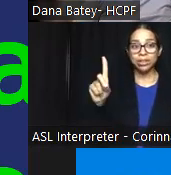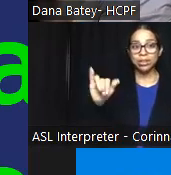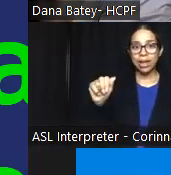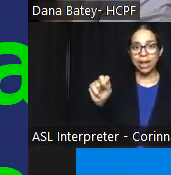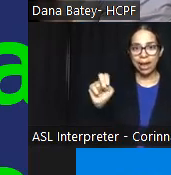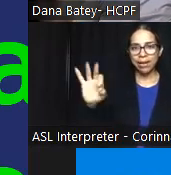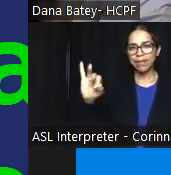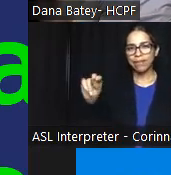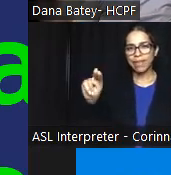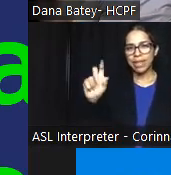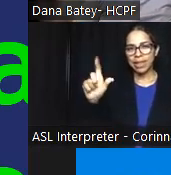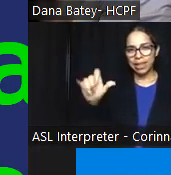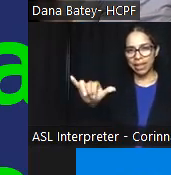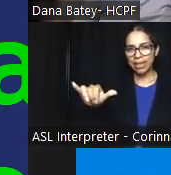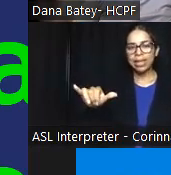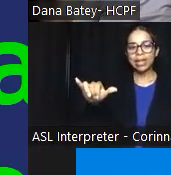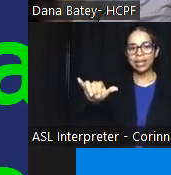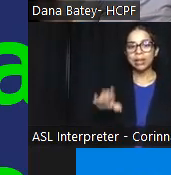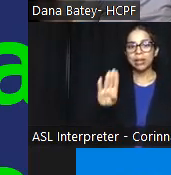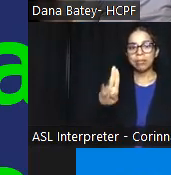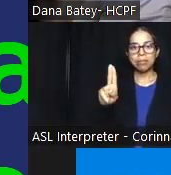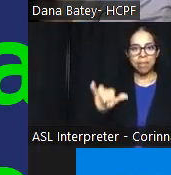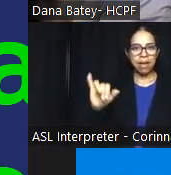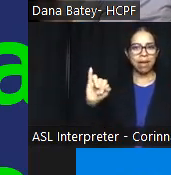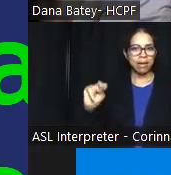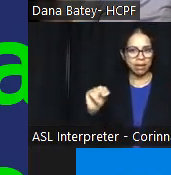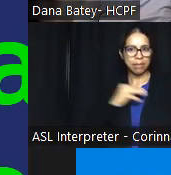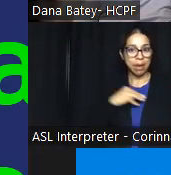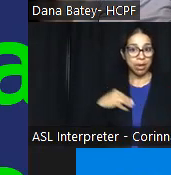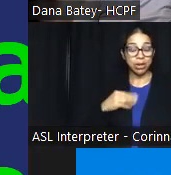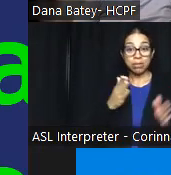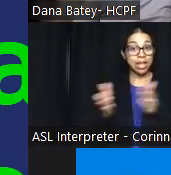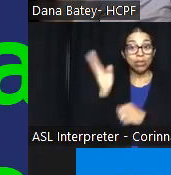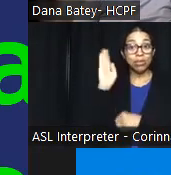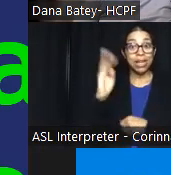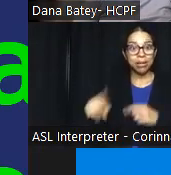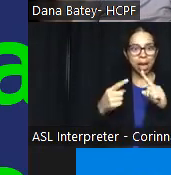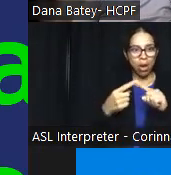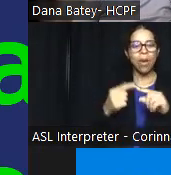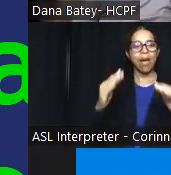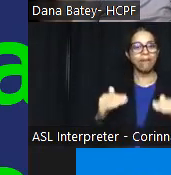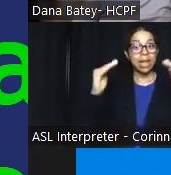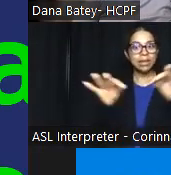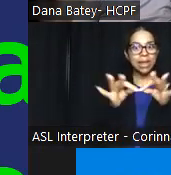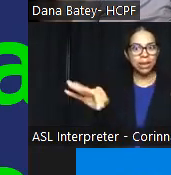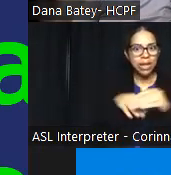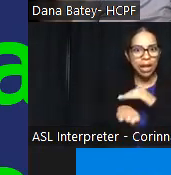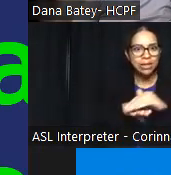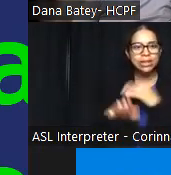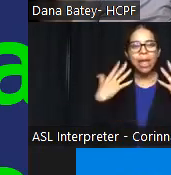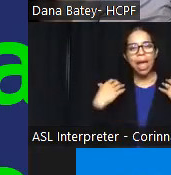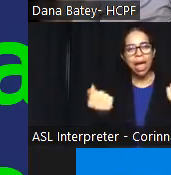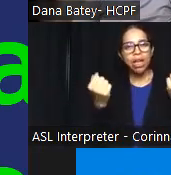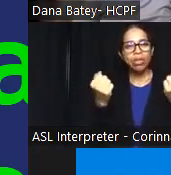member, was going to present on advanced language access and health literacy and the provision